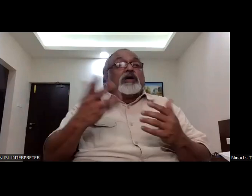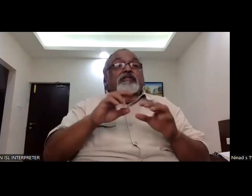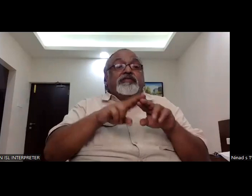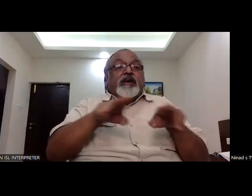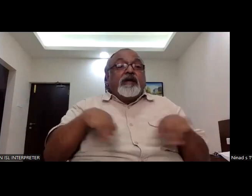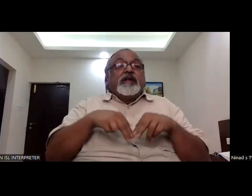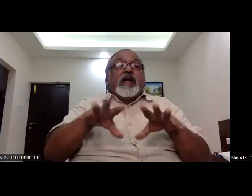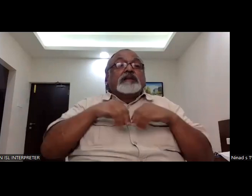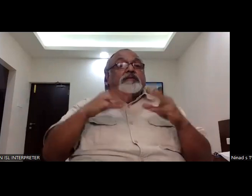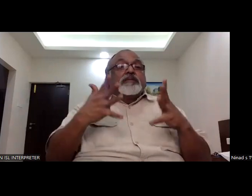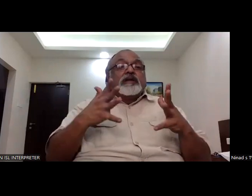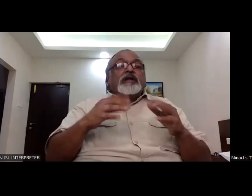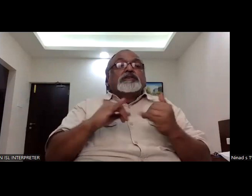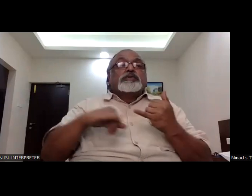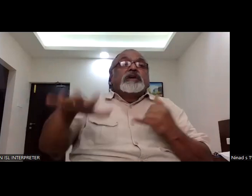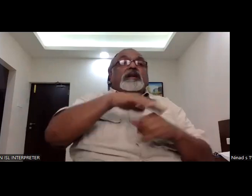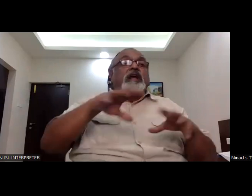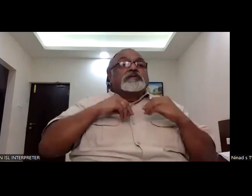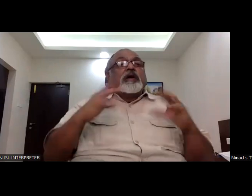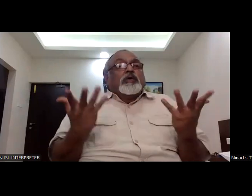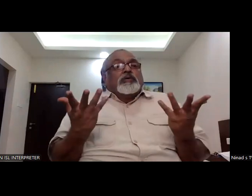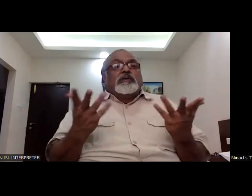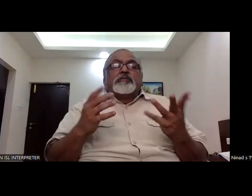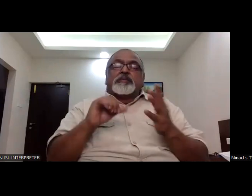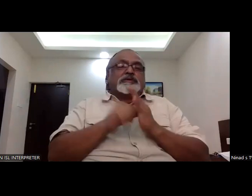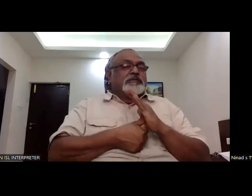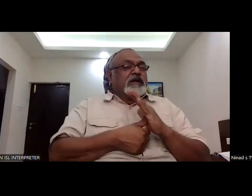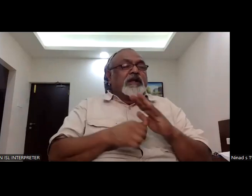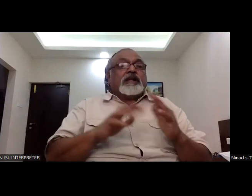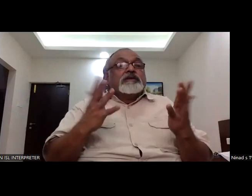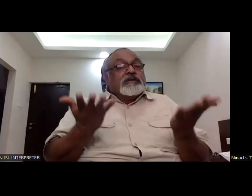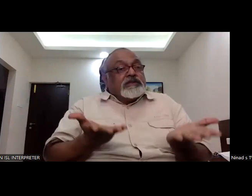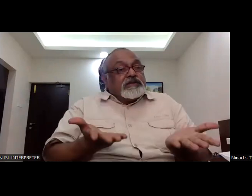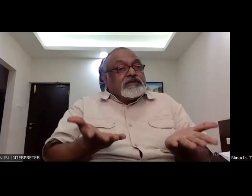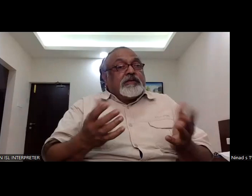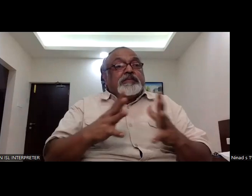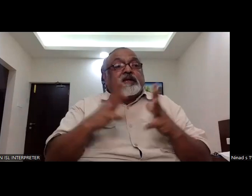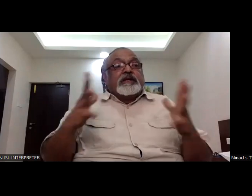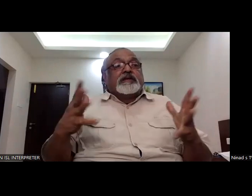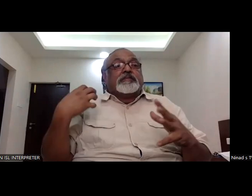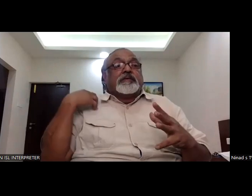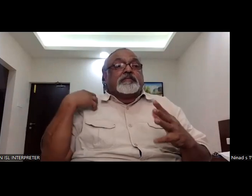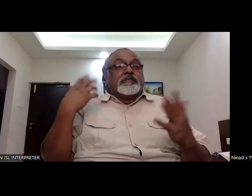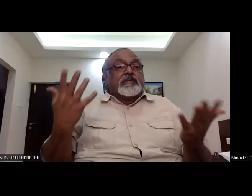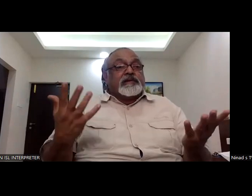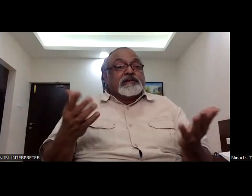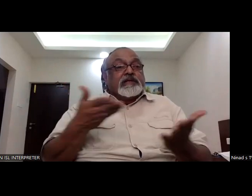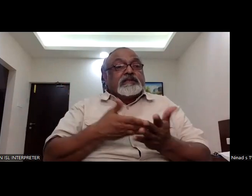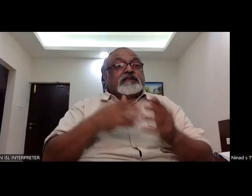about big things like social model, medical model, human rights model, but then what happens at the end of the